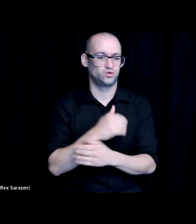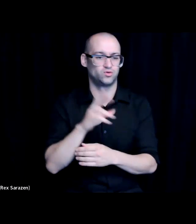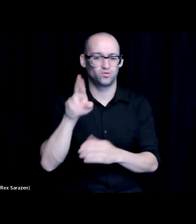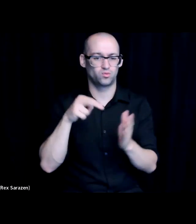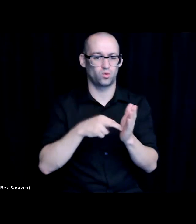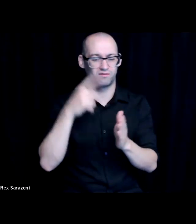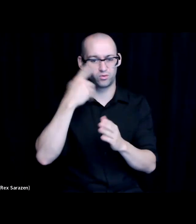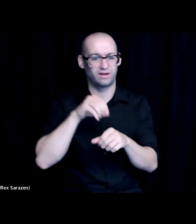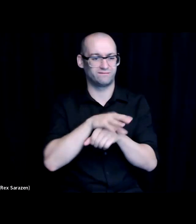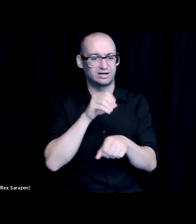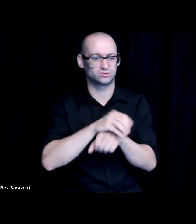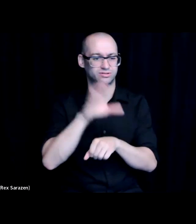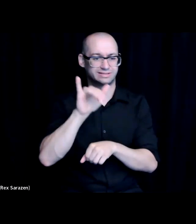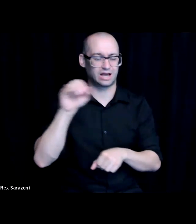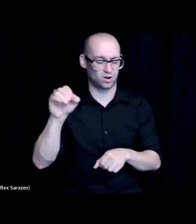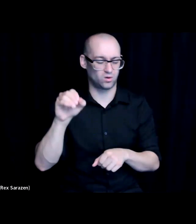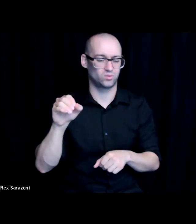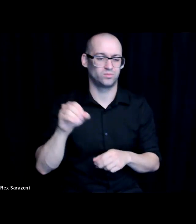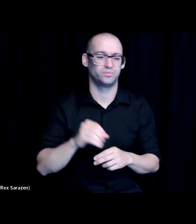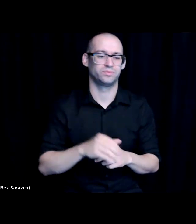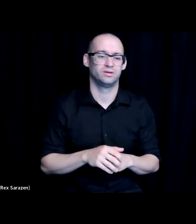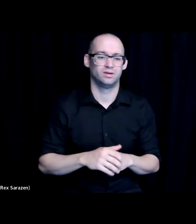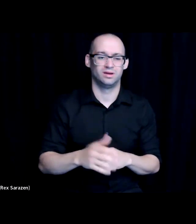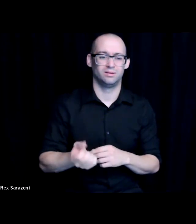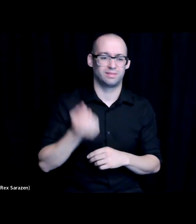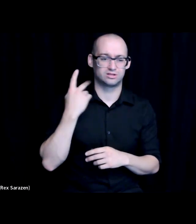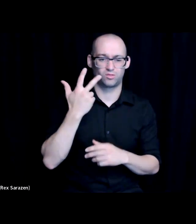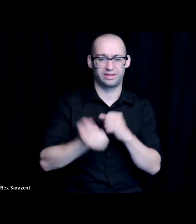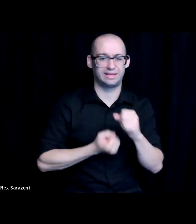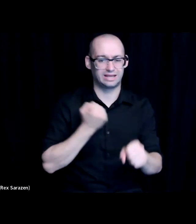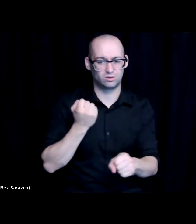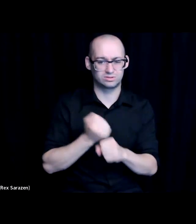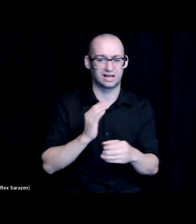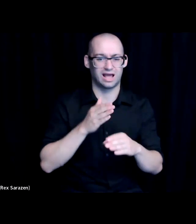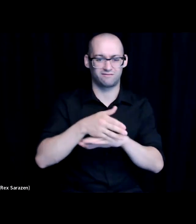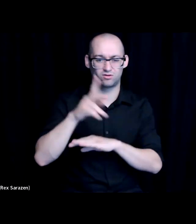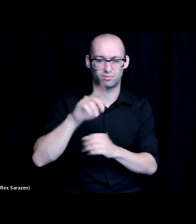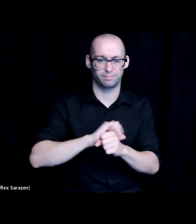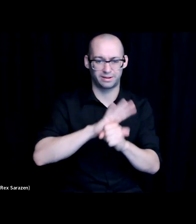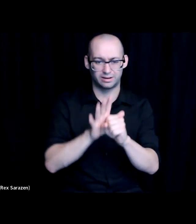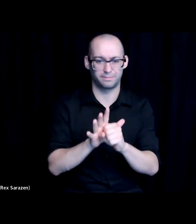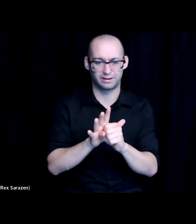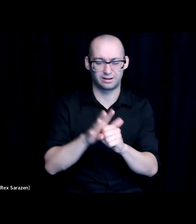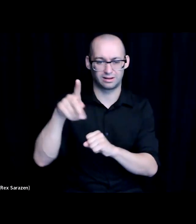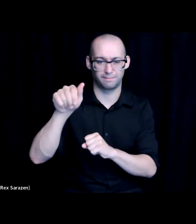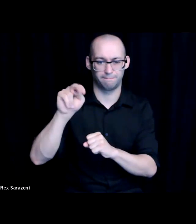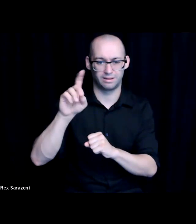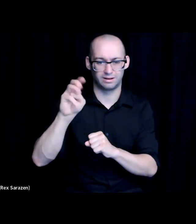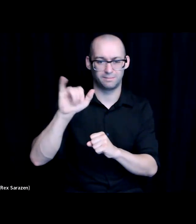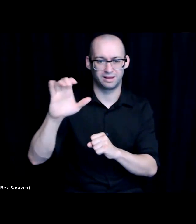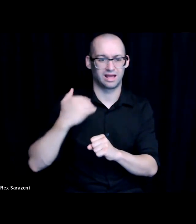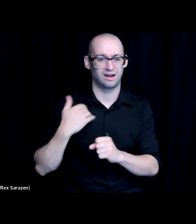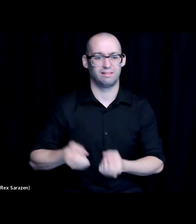CIO as well as special projects. Over the last 3 years post-pandemic, we had a lot of